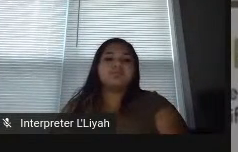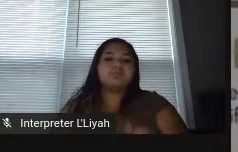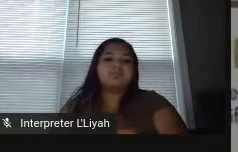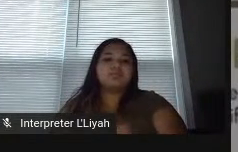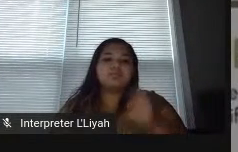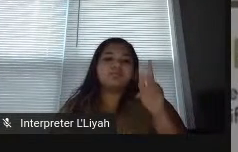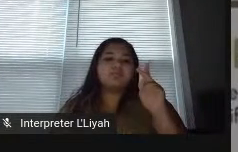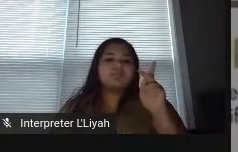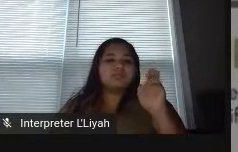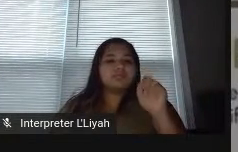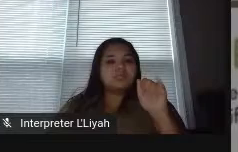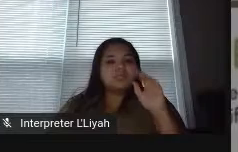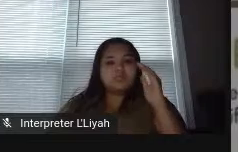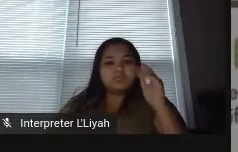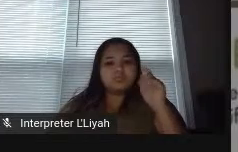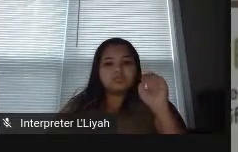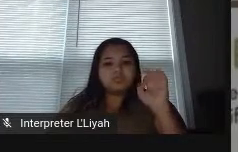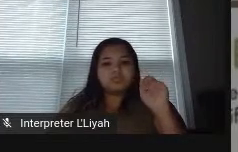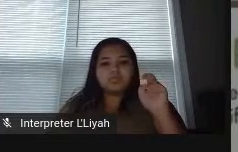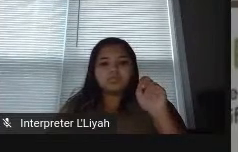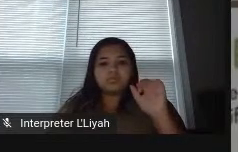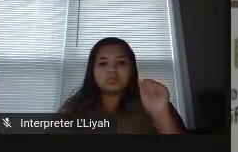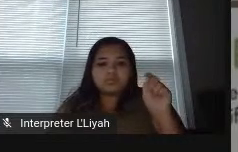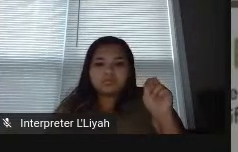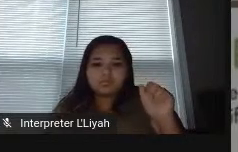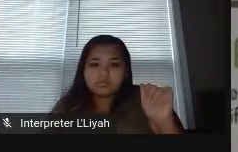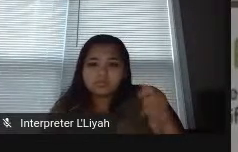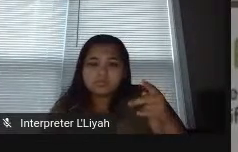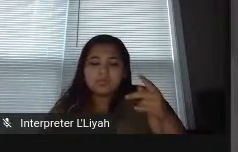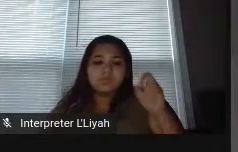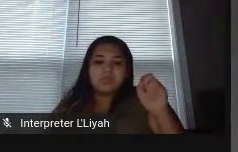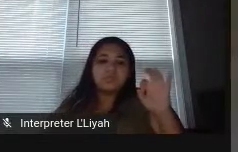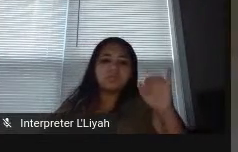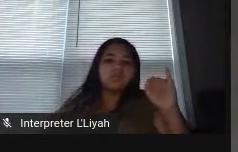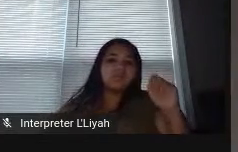keynote. So anatomy of an IEP.